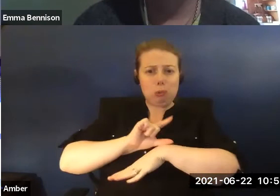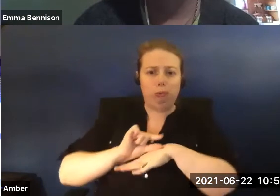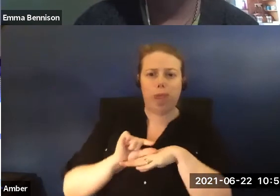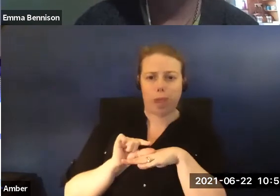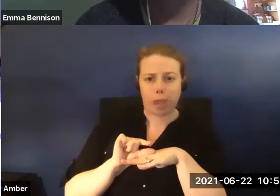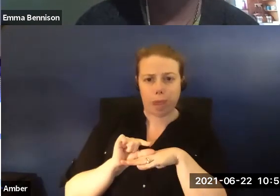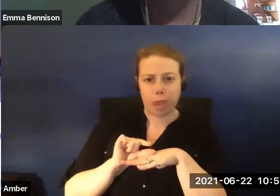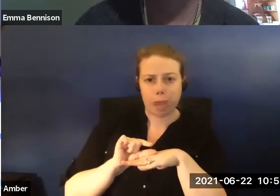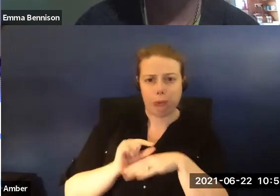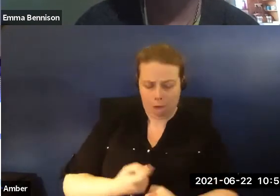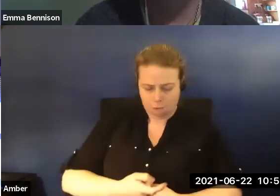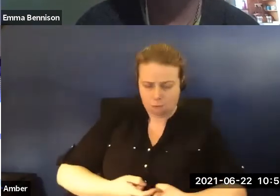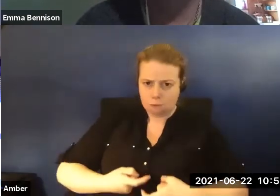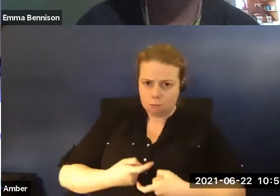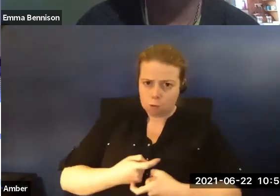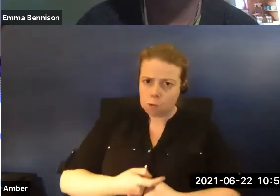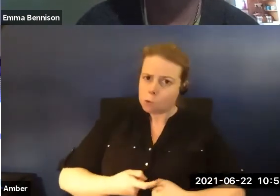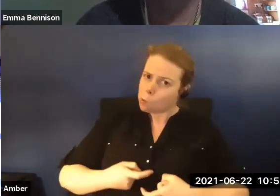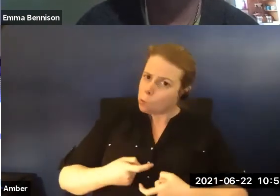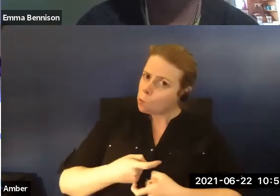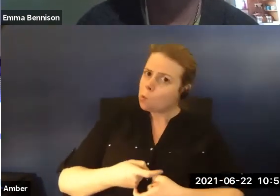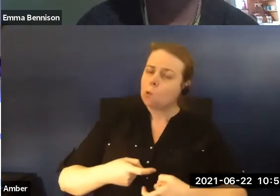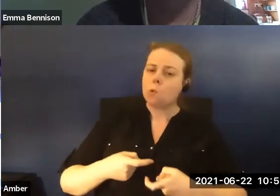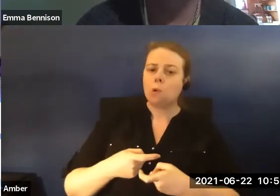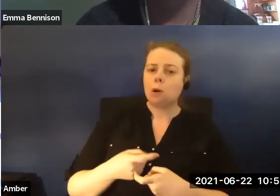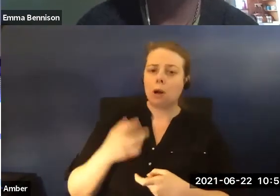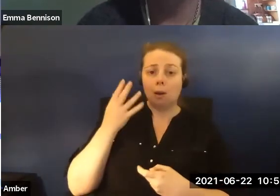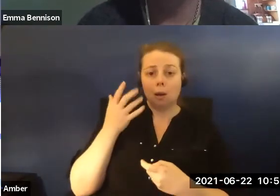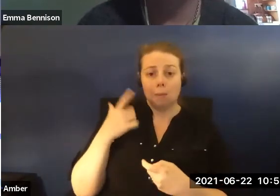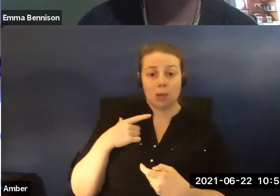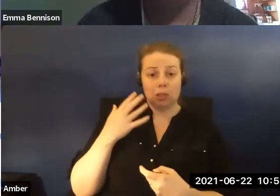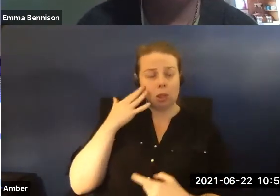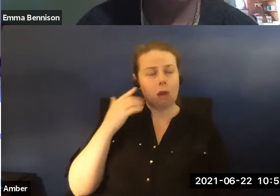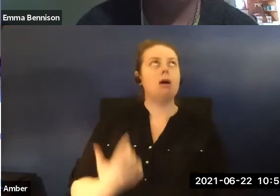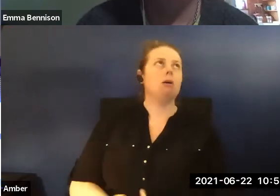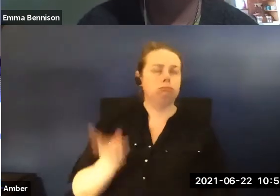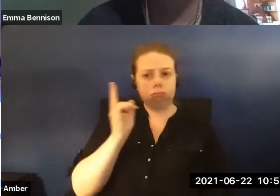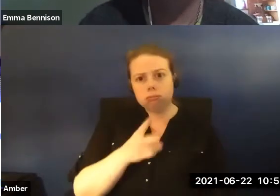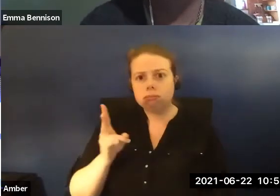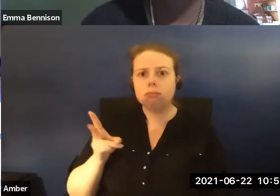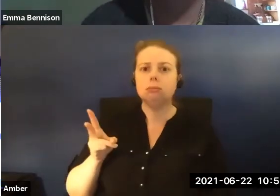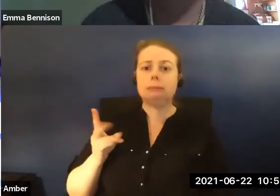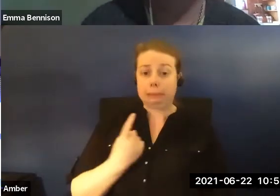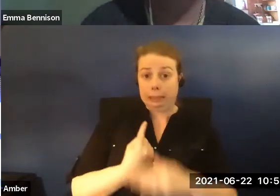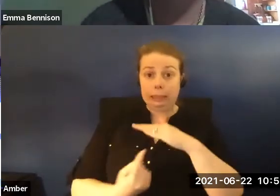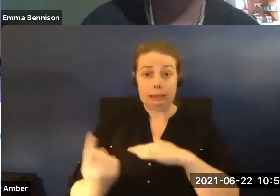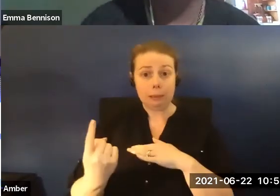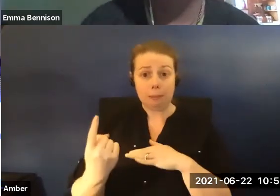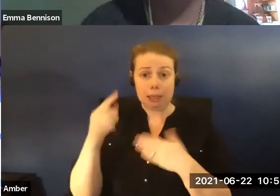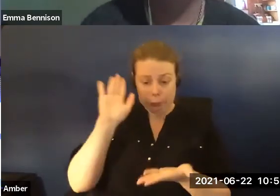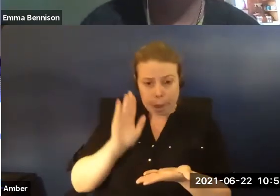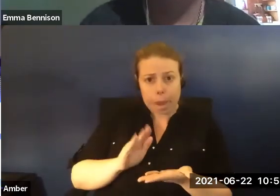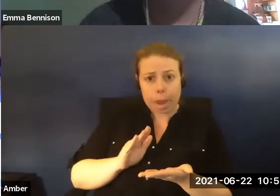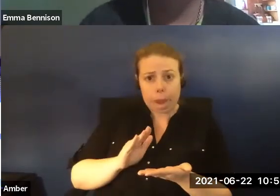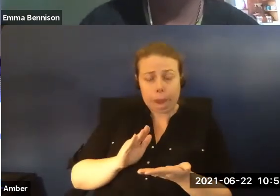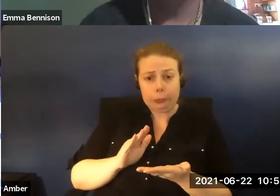frustration, it's lower because, you know, once you find another thing, oh, here we go again. Your independence is eroded, your self-worth,